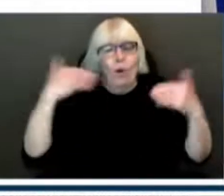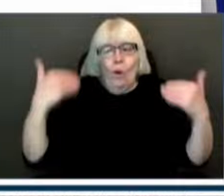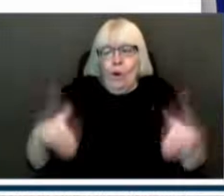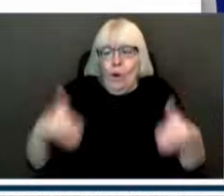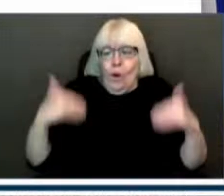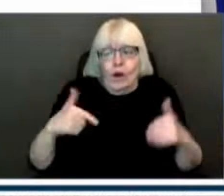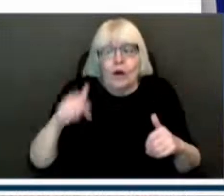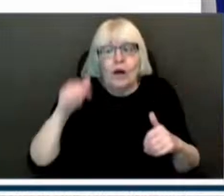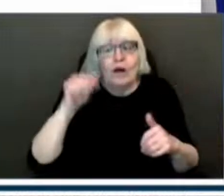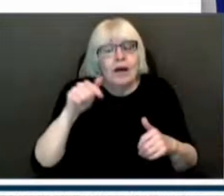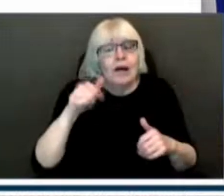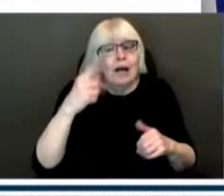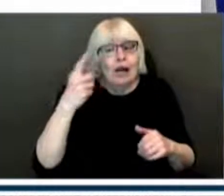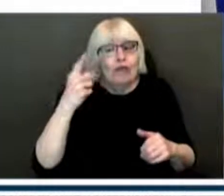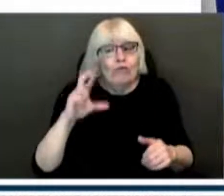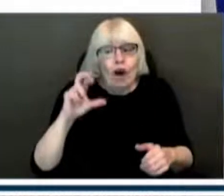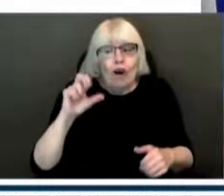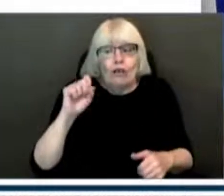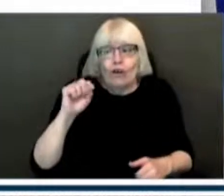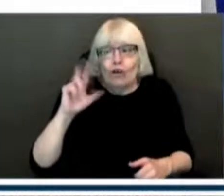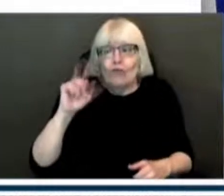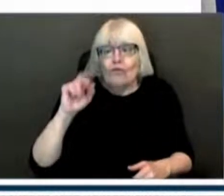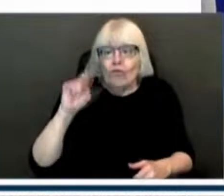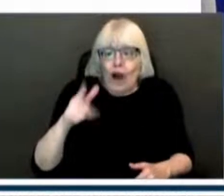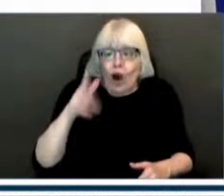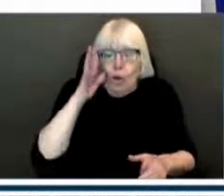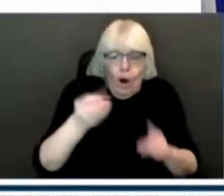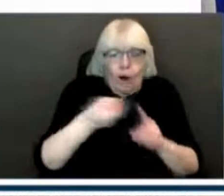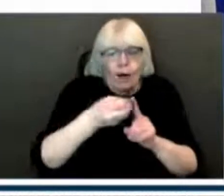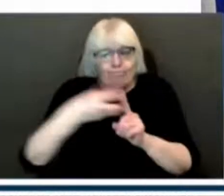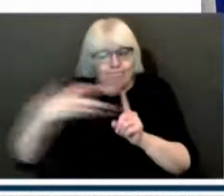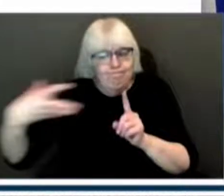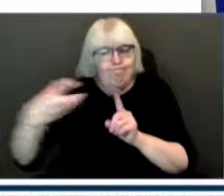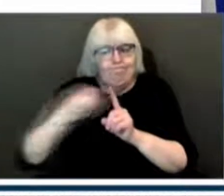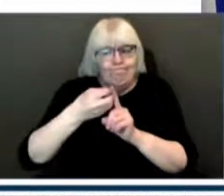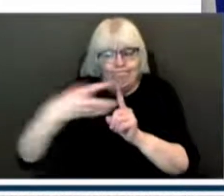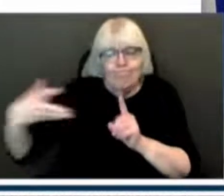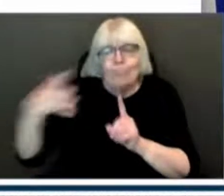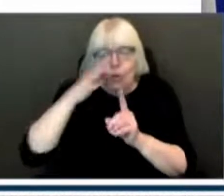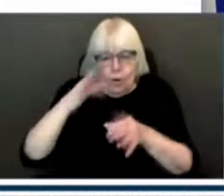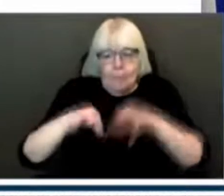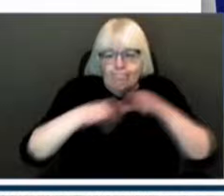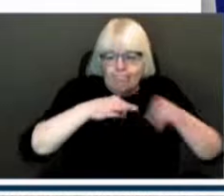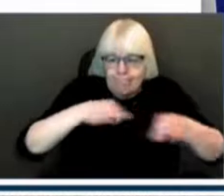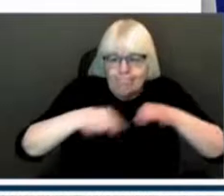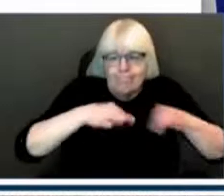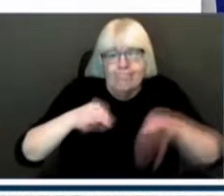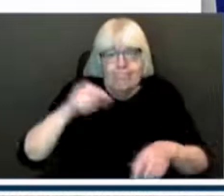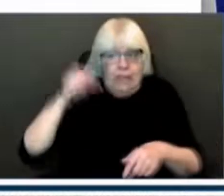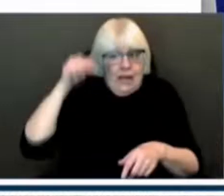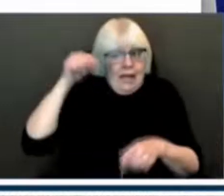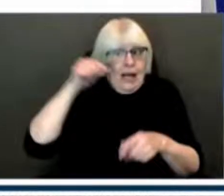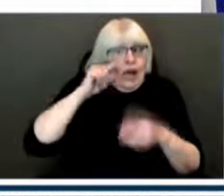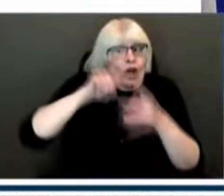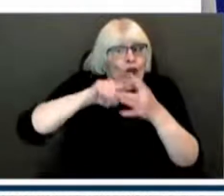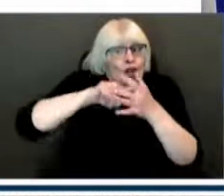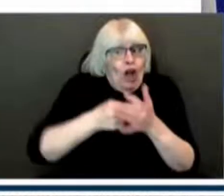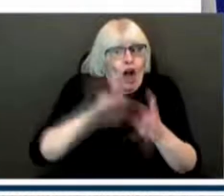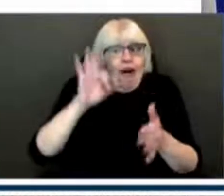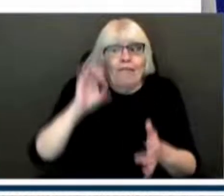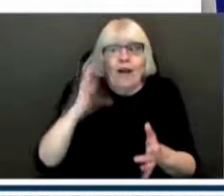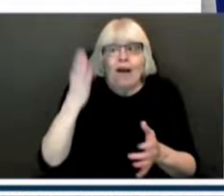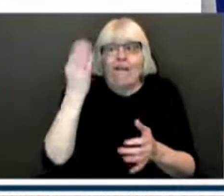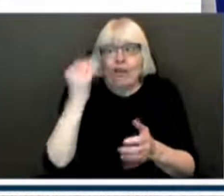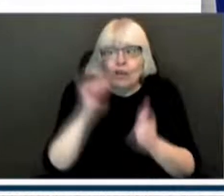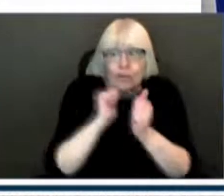But in high level, I guess, effective February 14th, sports, arts, and cultural